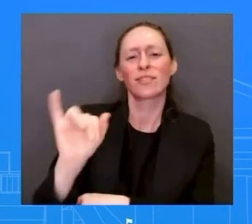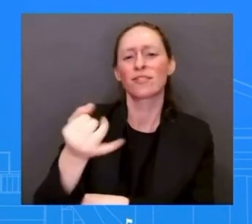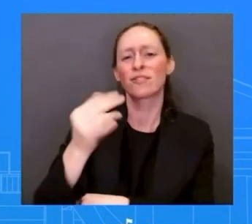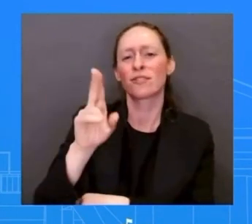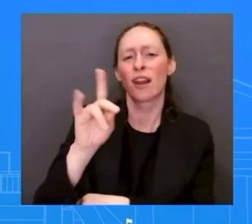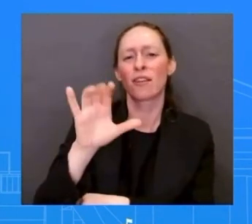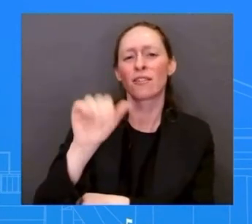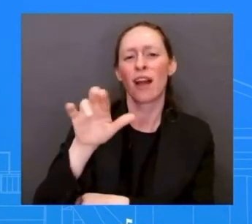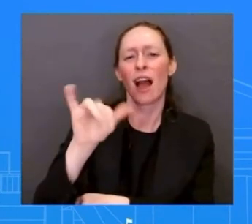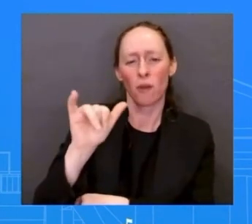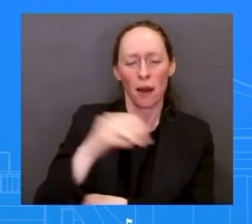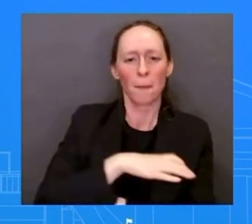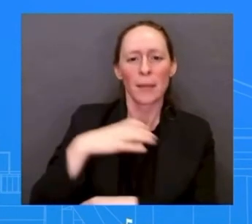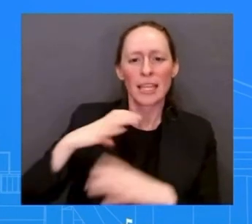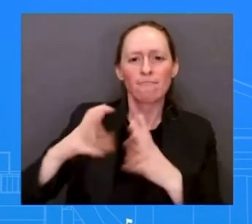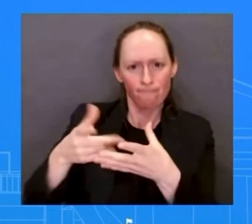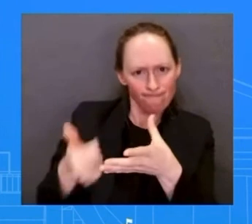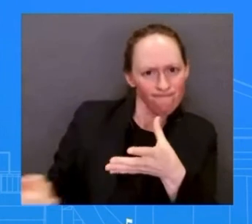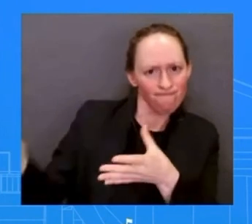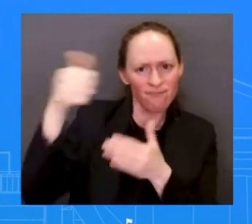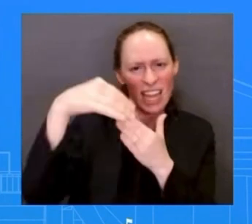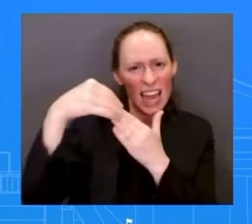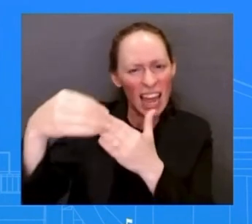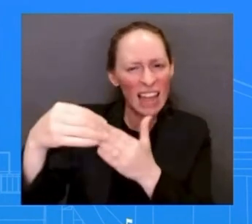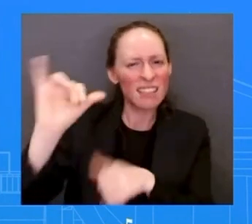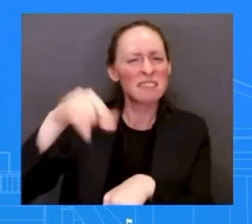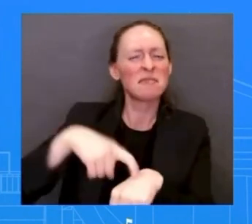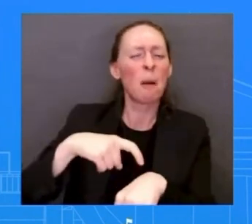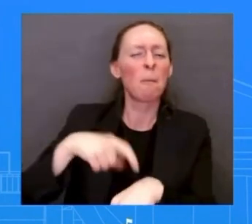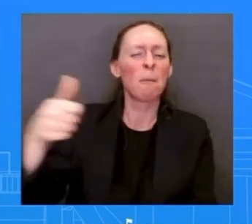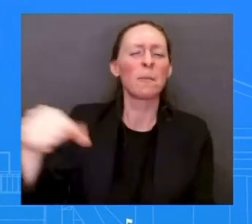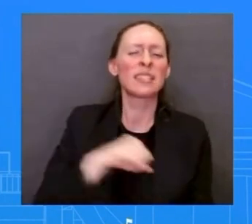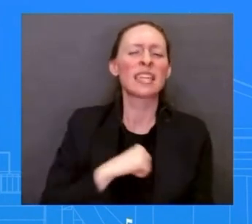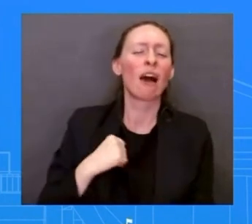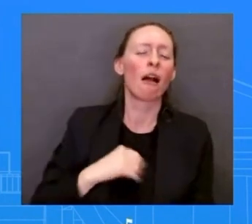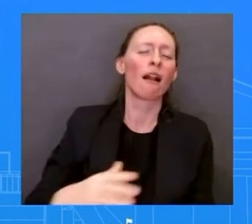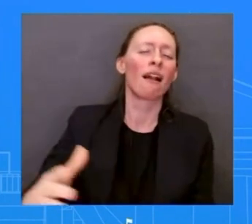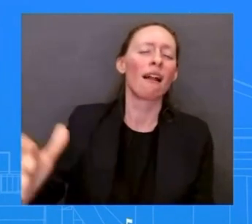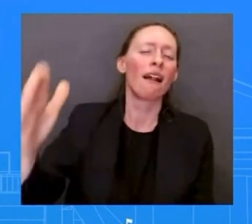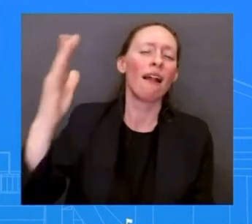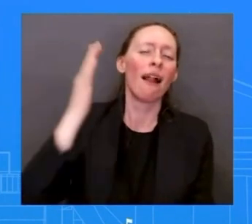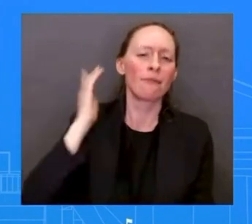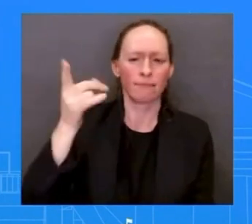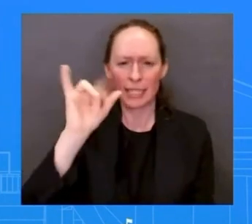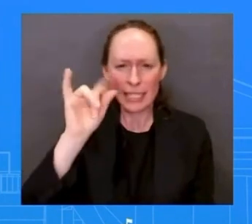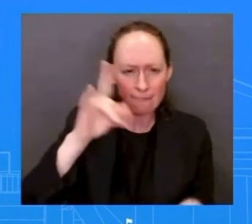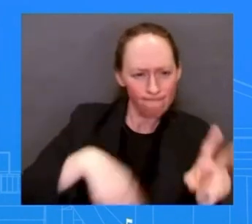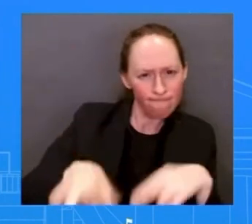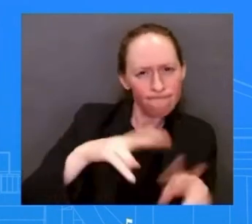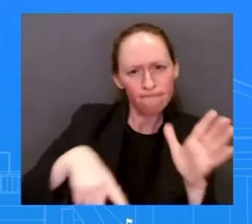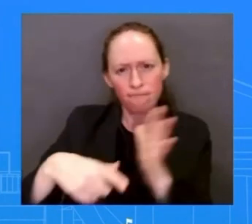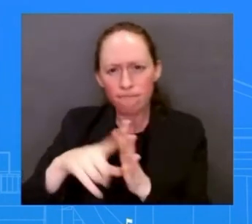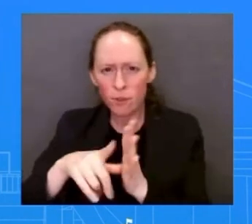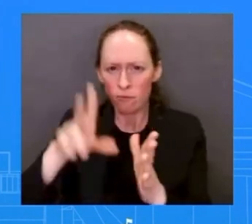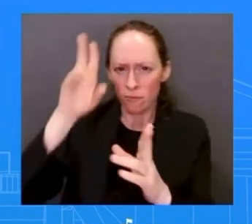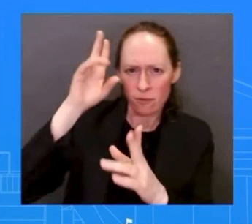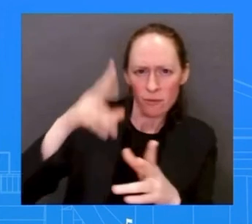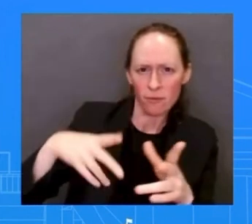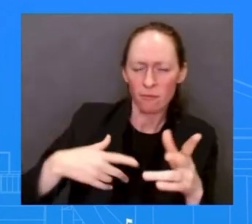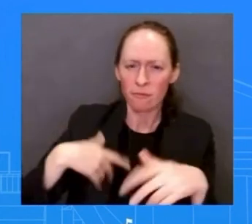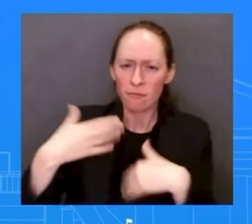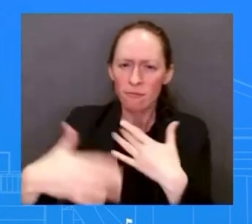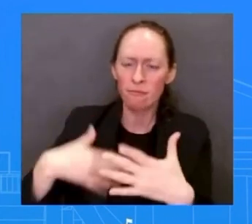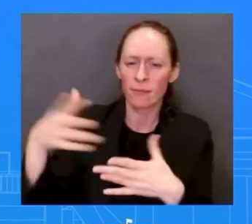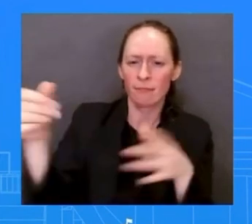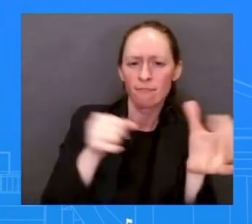process, respects this process, is an expert in this process. So when you have someone with, like the president, who has this experience and says